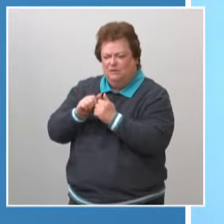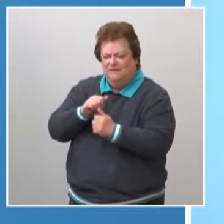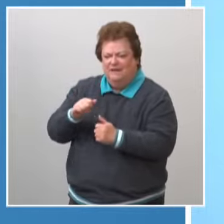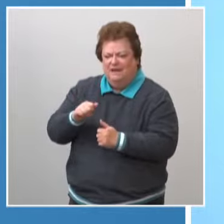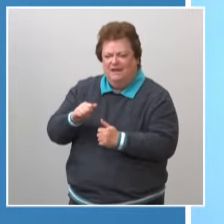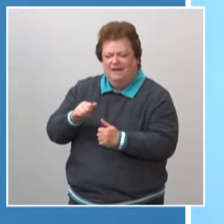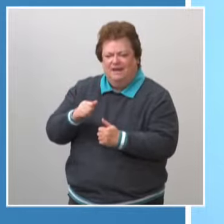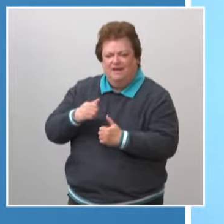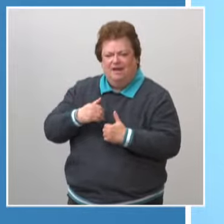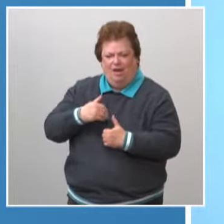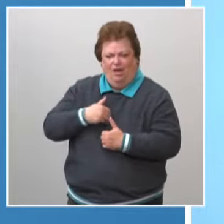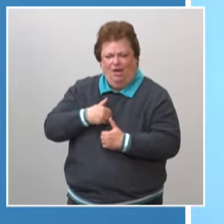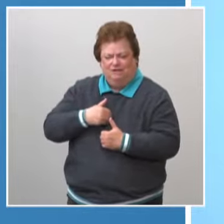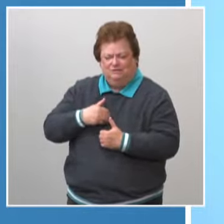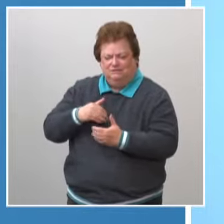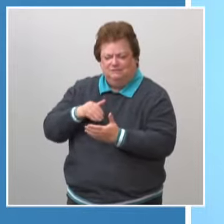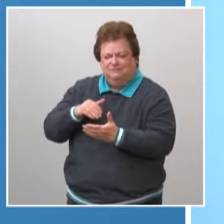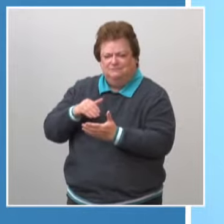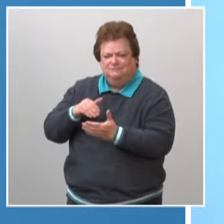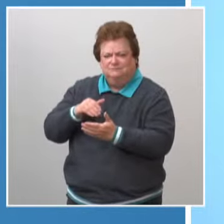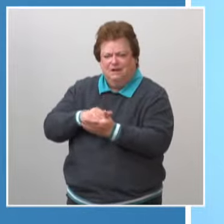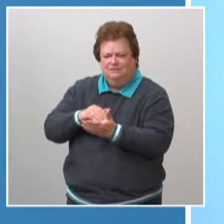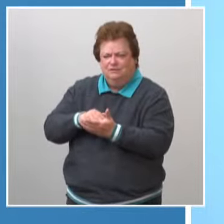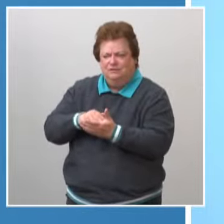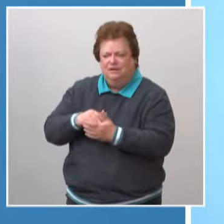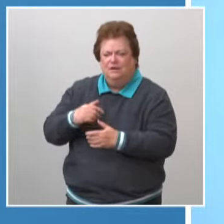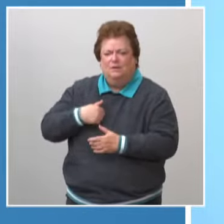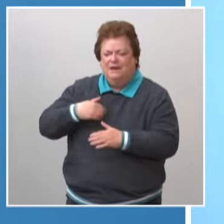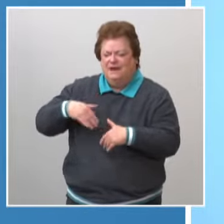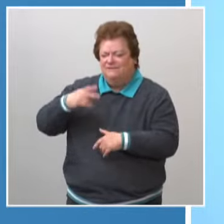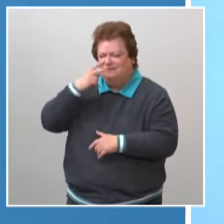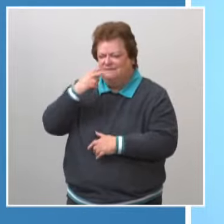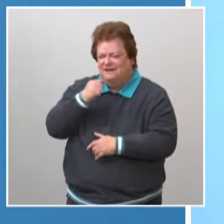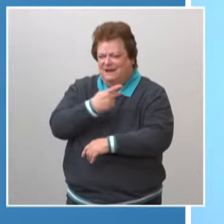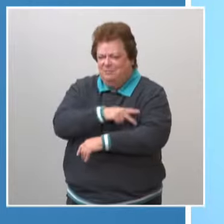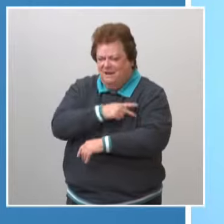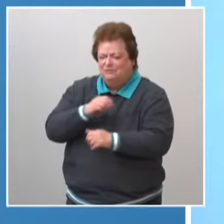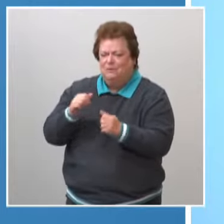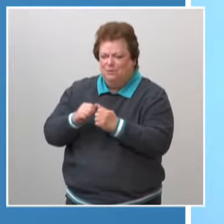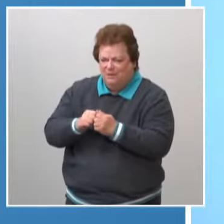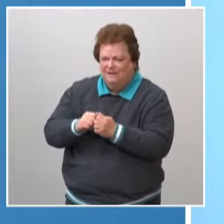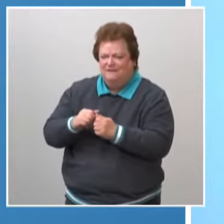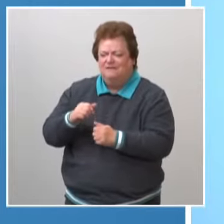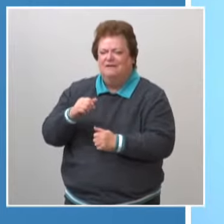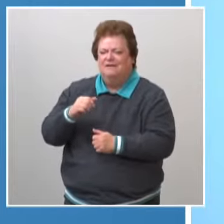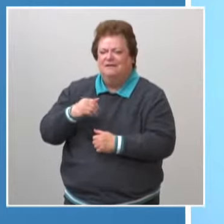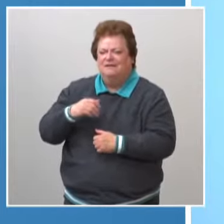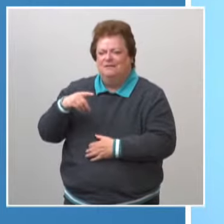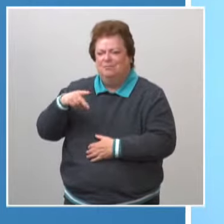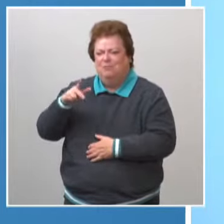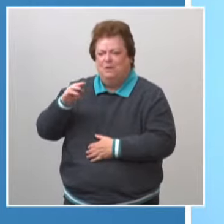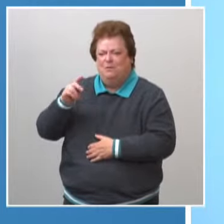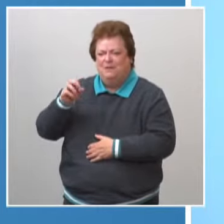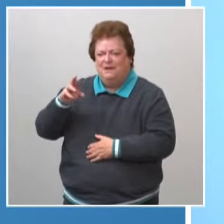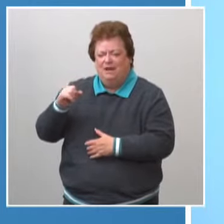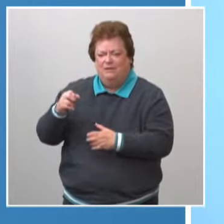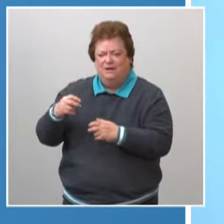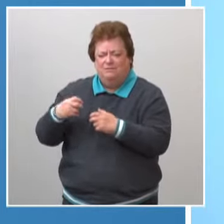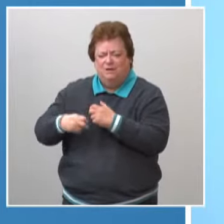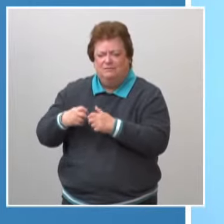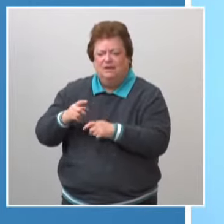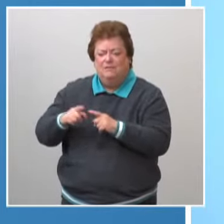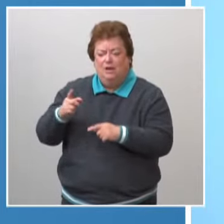boosted patient with Omicron in our ICU yet. I don't know if that's continued this week, but the point is that the boosted patients